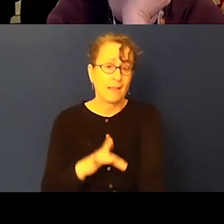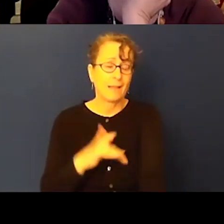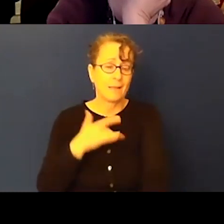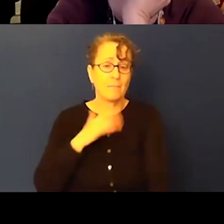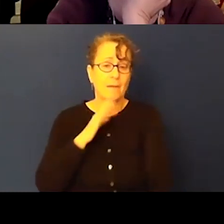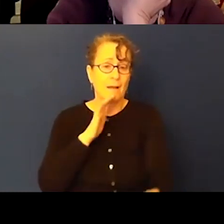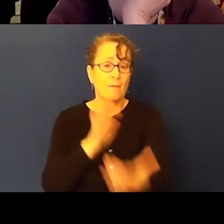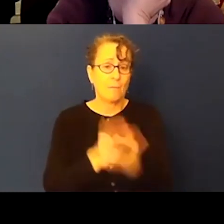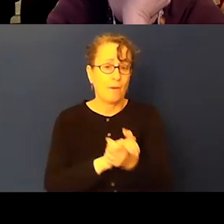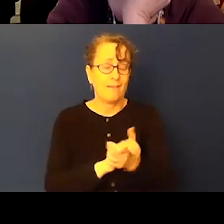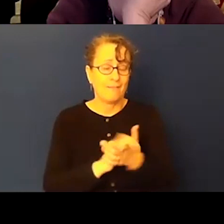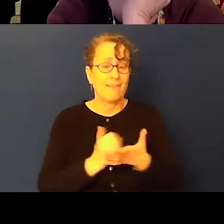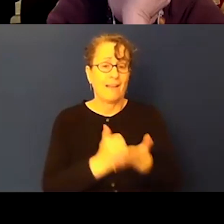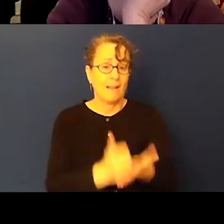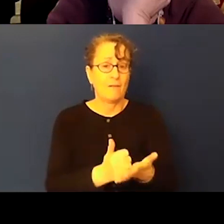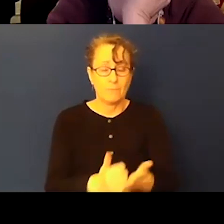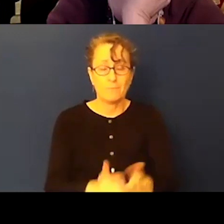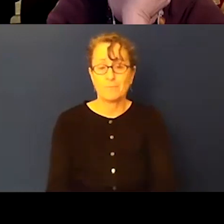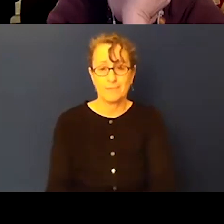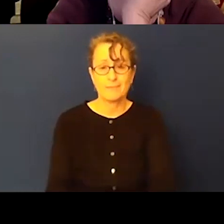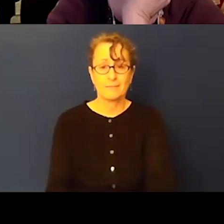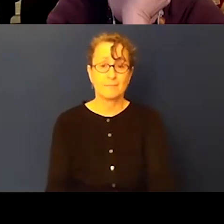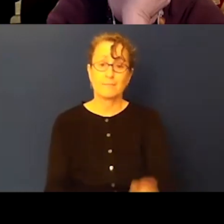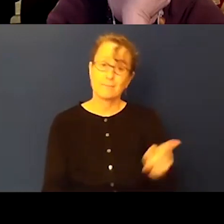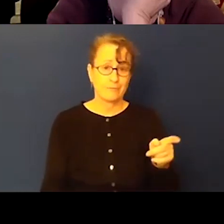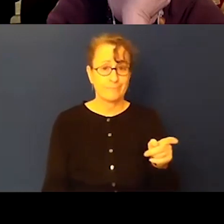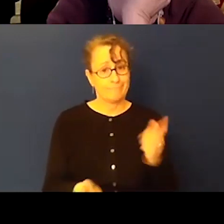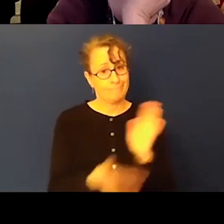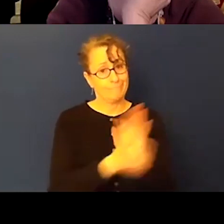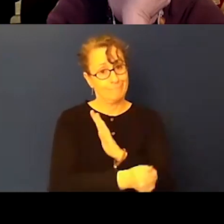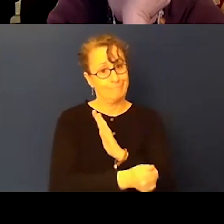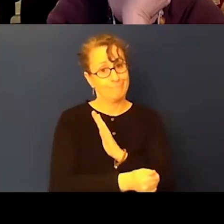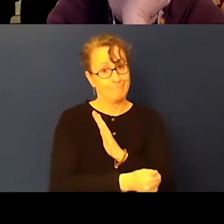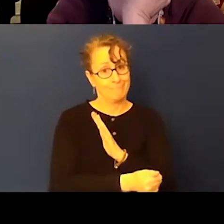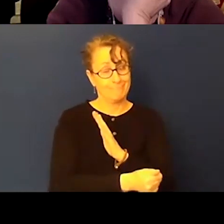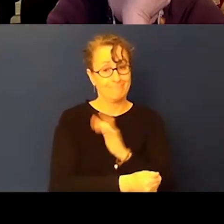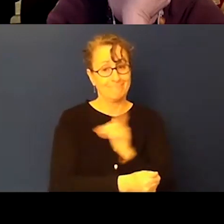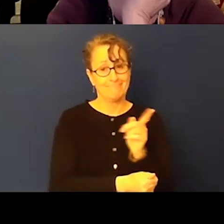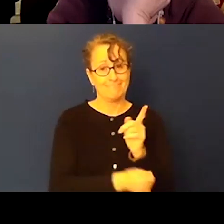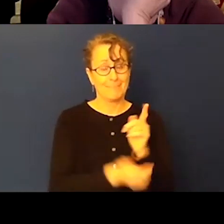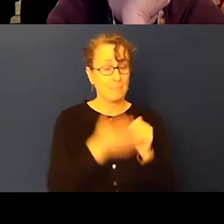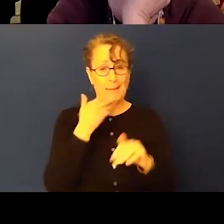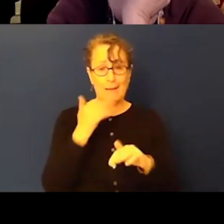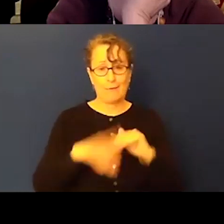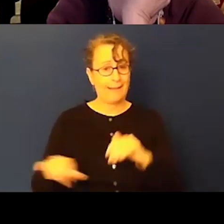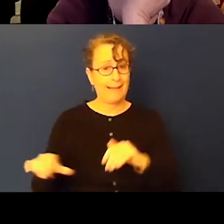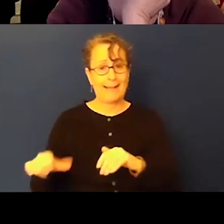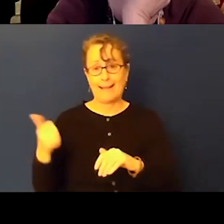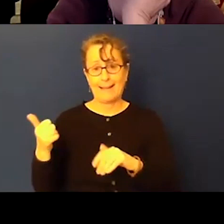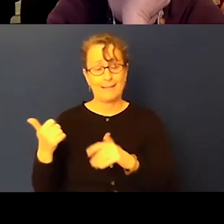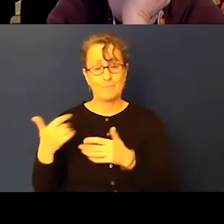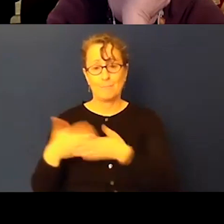helping with childcare, who's quite good at it and better than any babysitter, of course. But